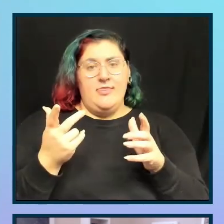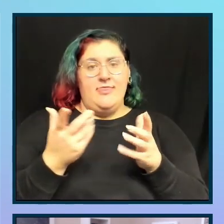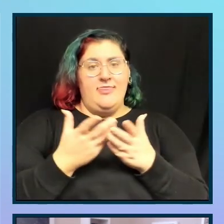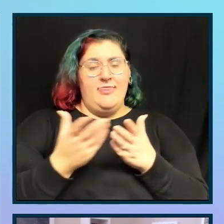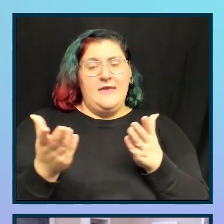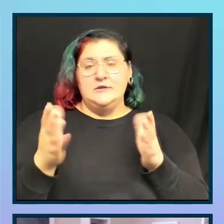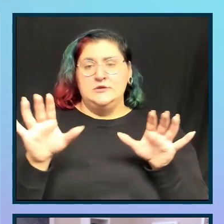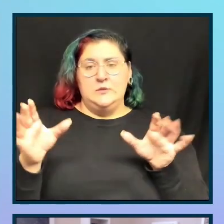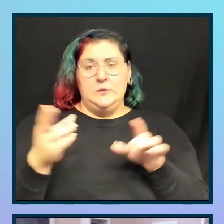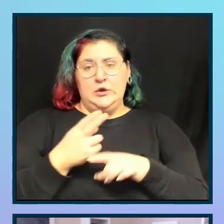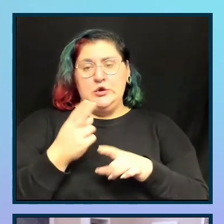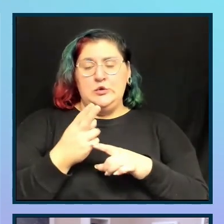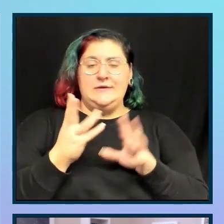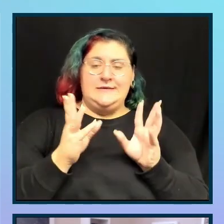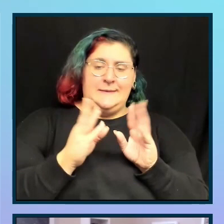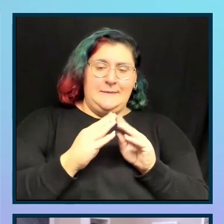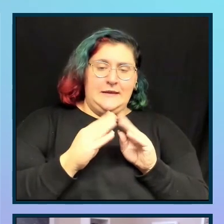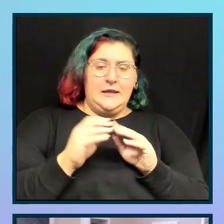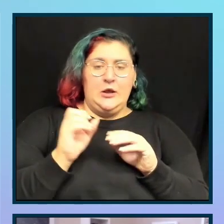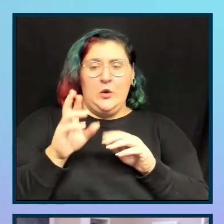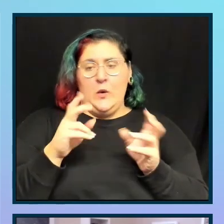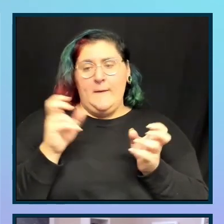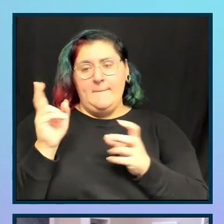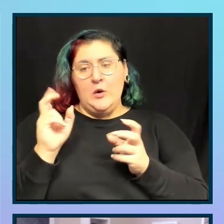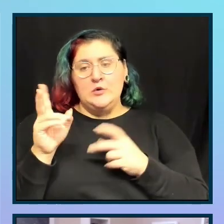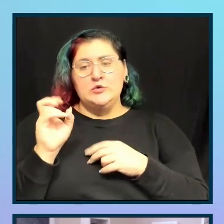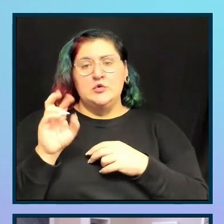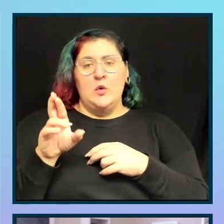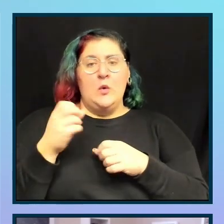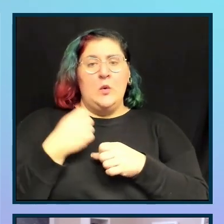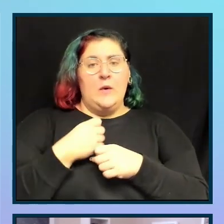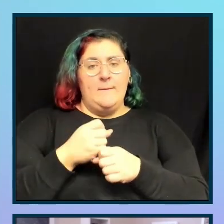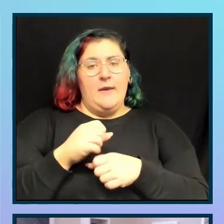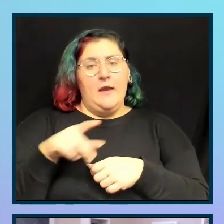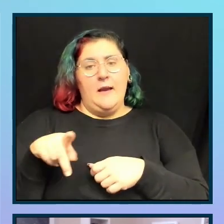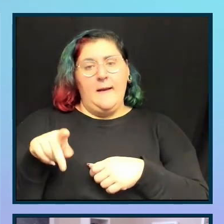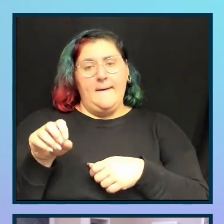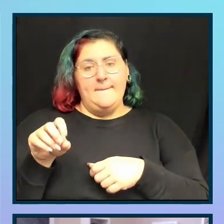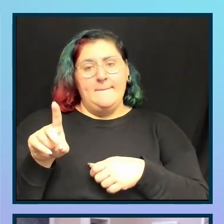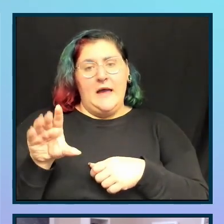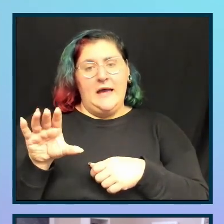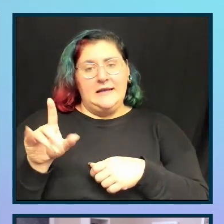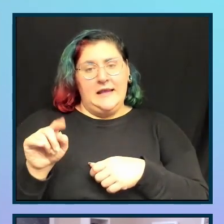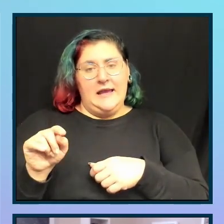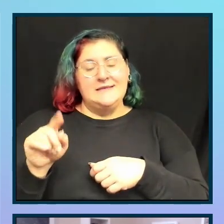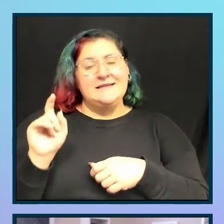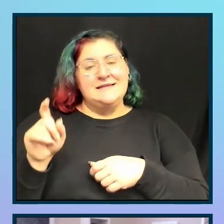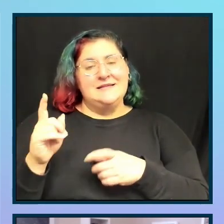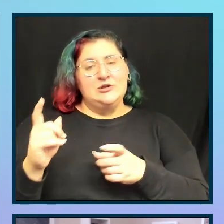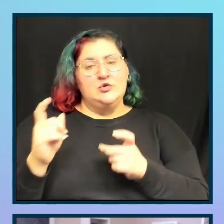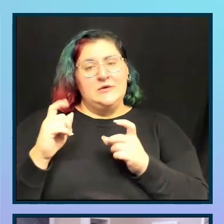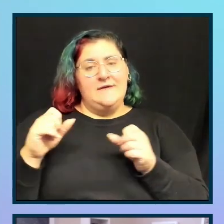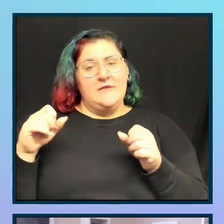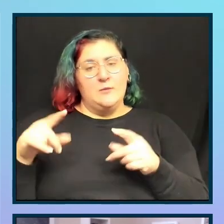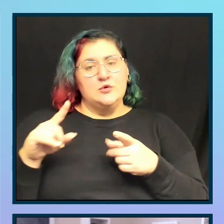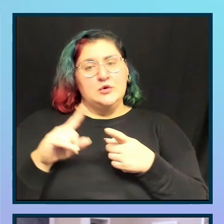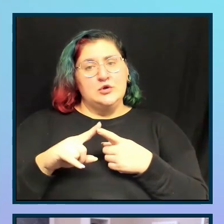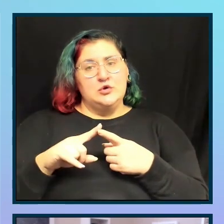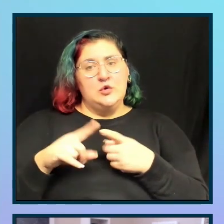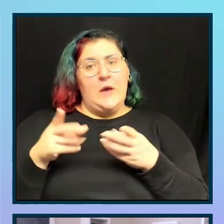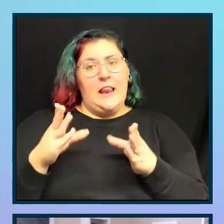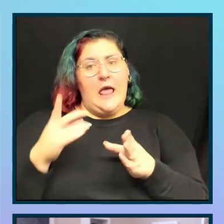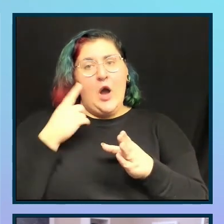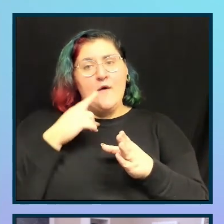podcasting platforms, give the opportunity to allow for manual transcription when the